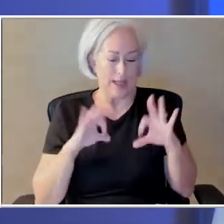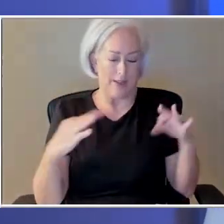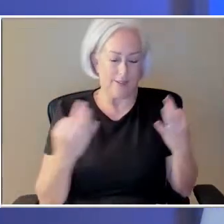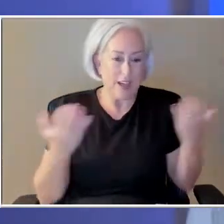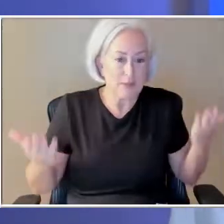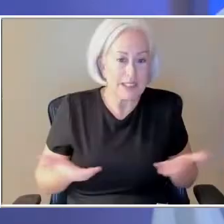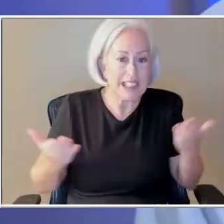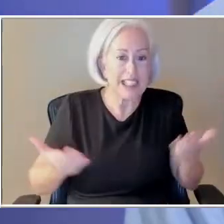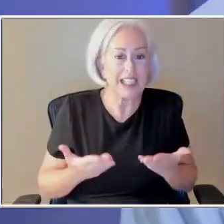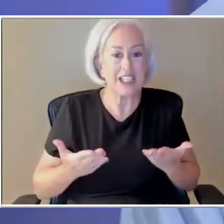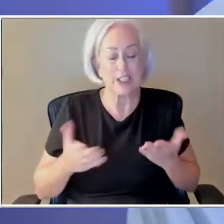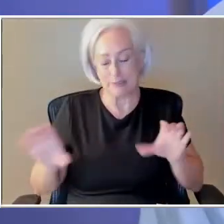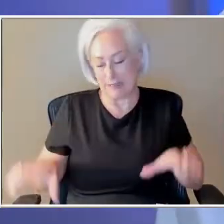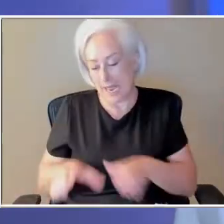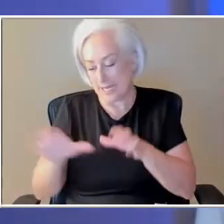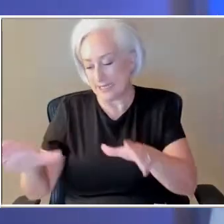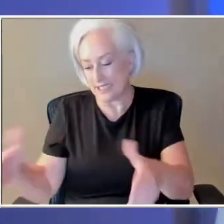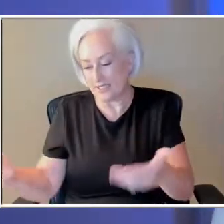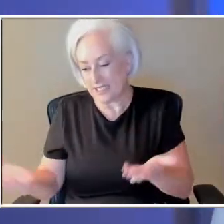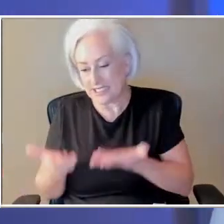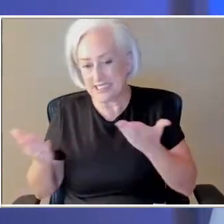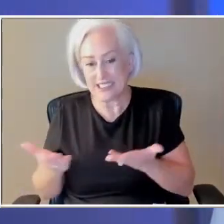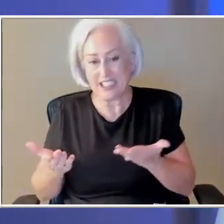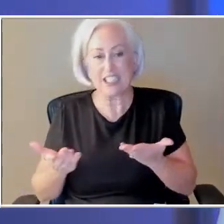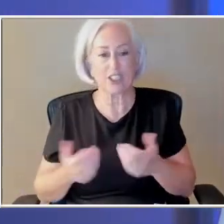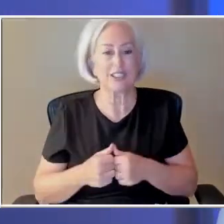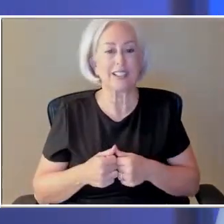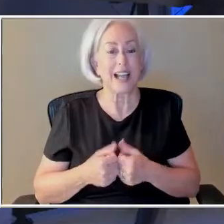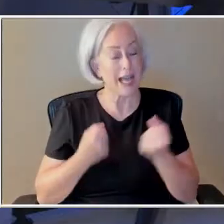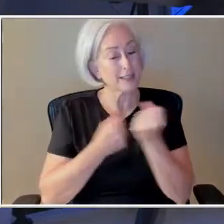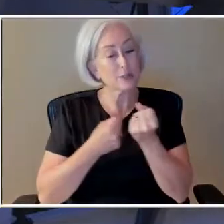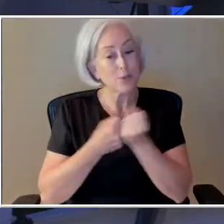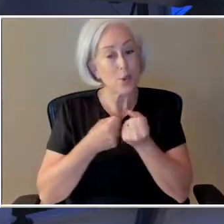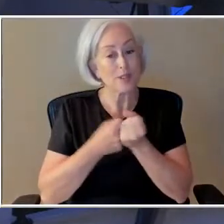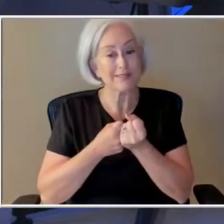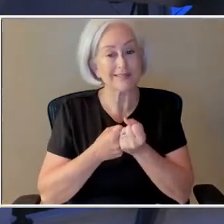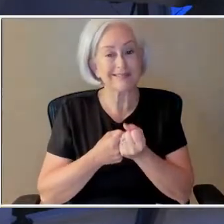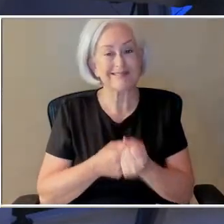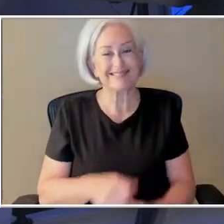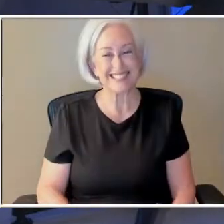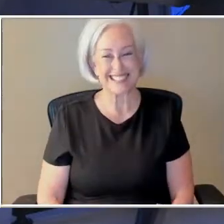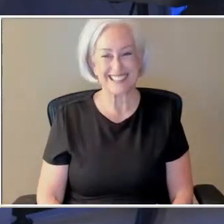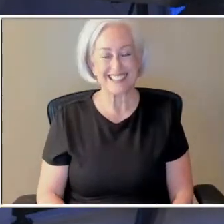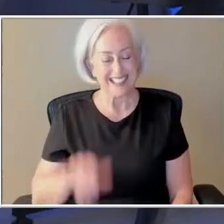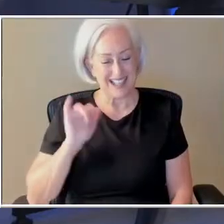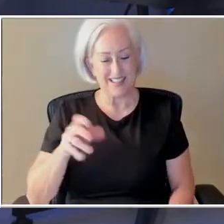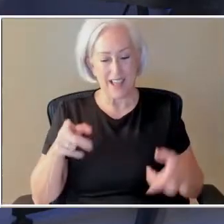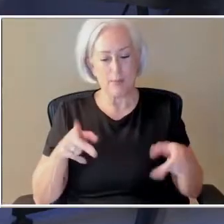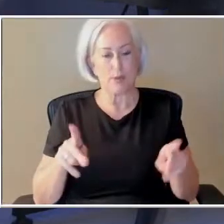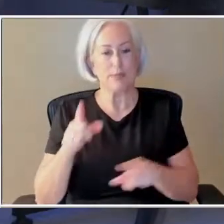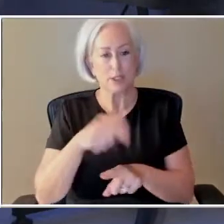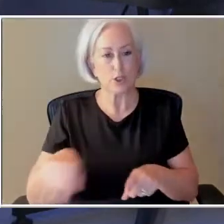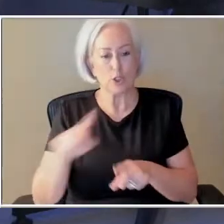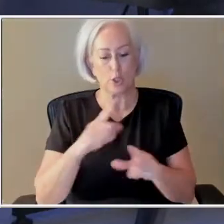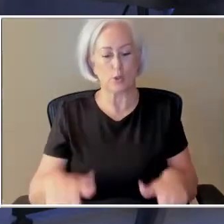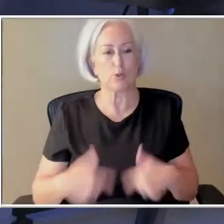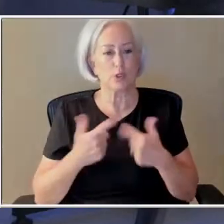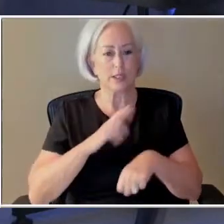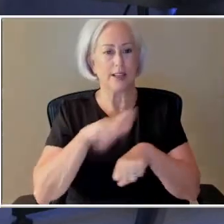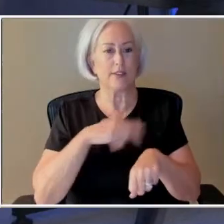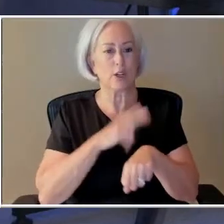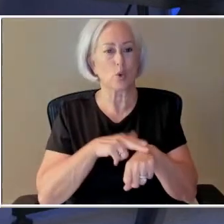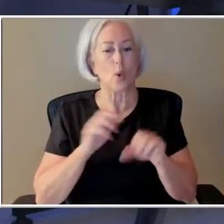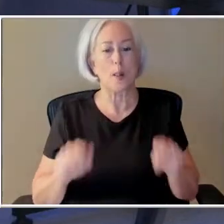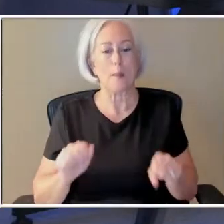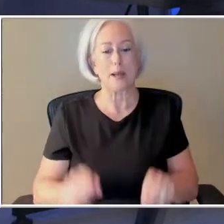have activities that we enjoy. So And support. And once again, that allows you to live your lives as normally as possible while you're going through